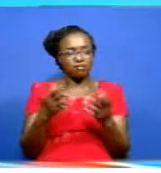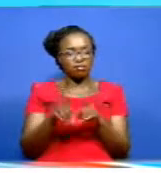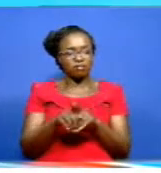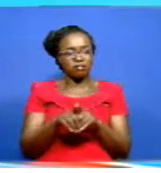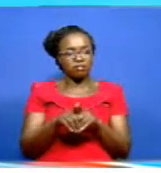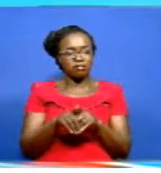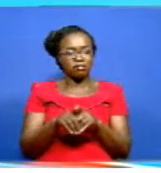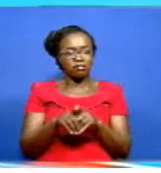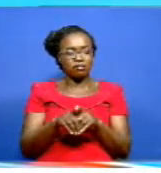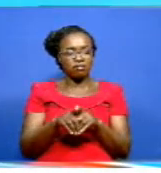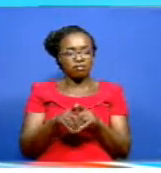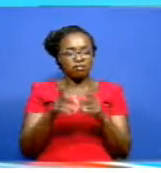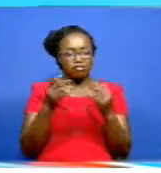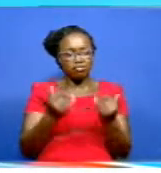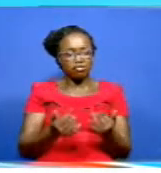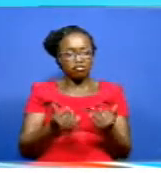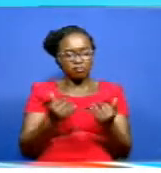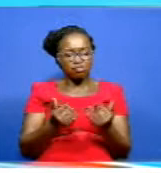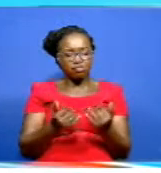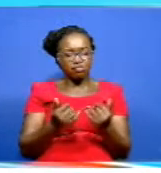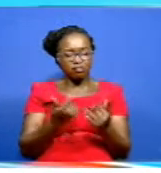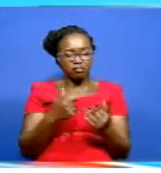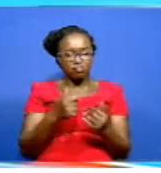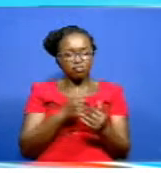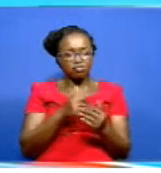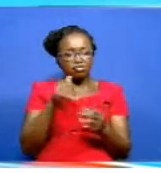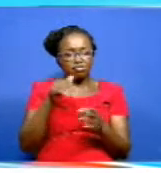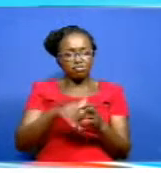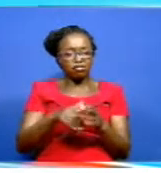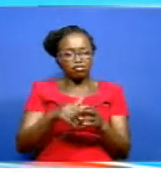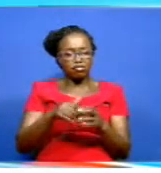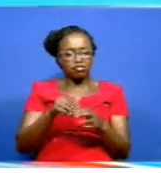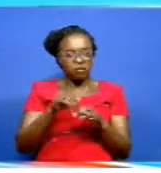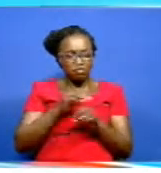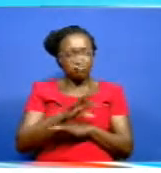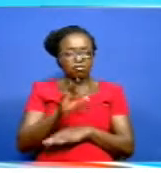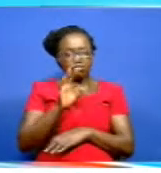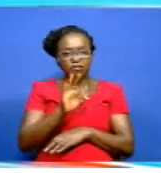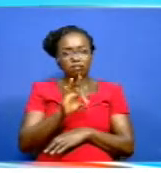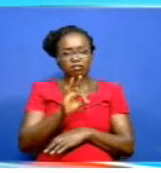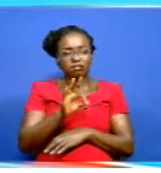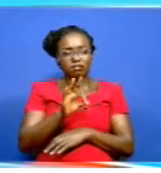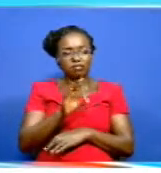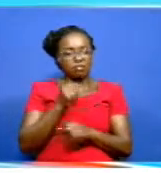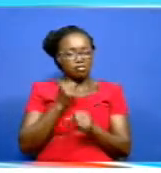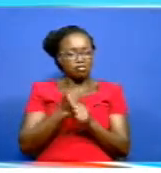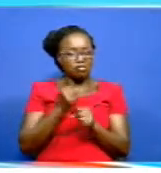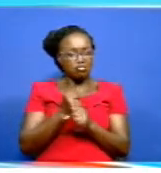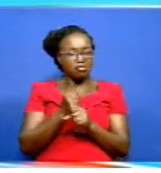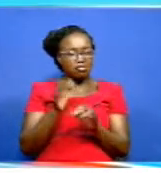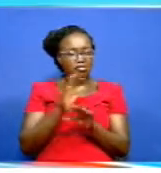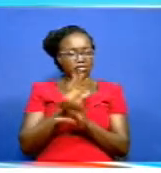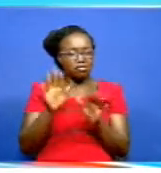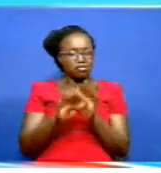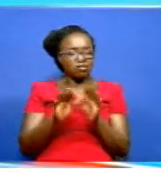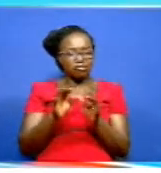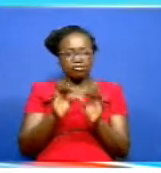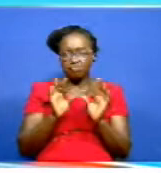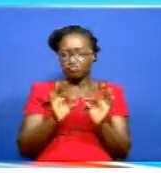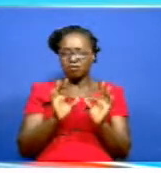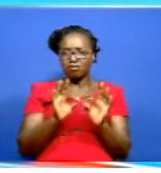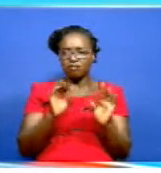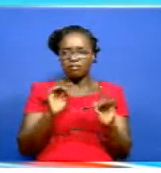course, now that we in our third wave, we really need to put our guards up. New corona